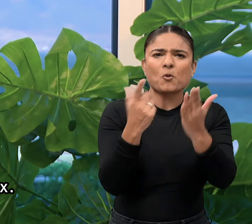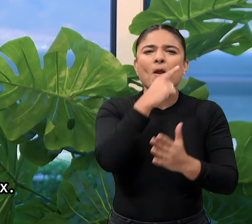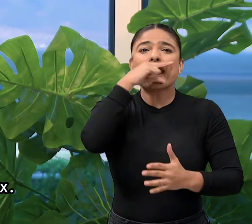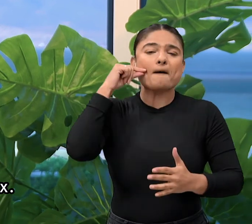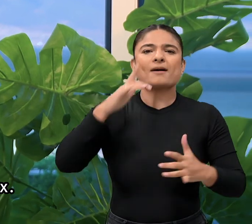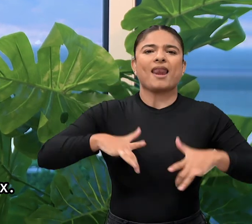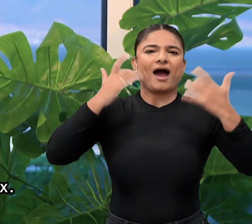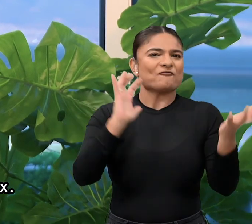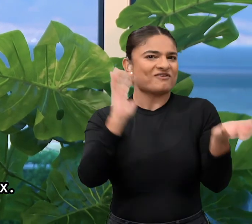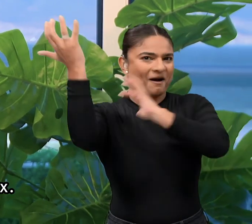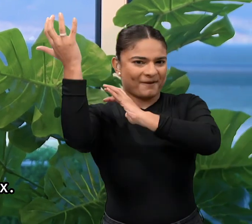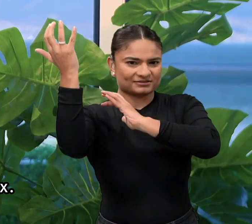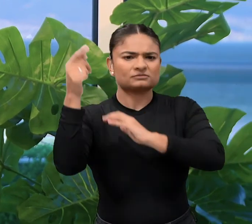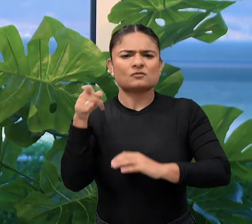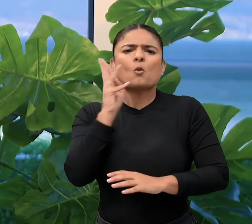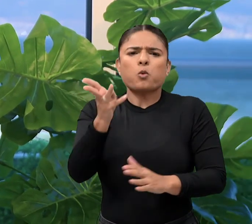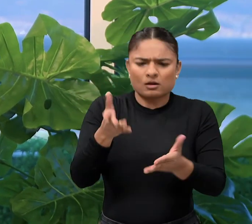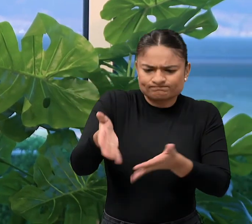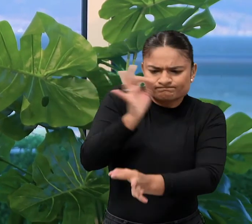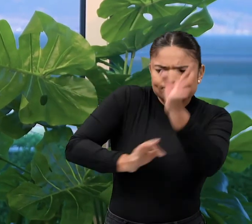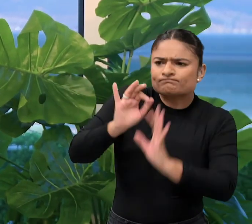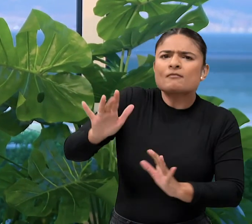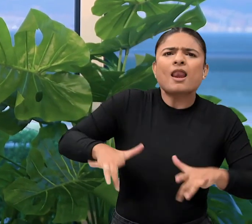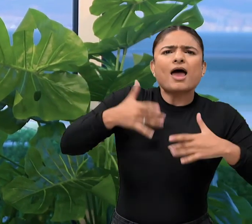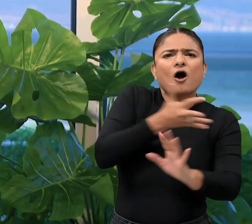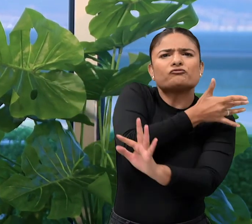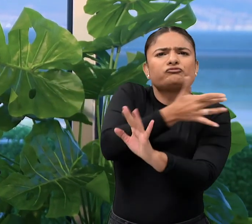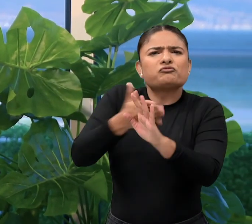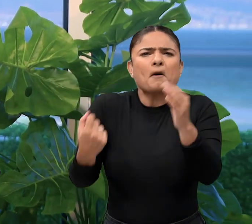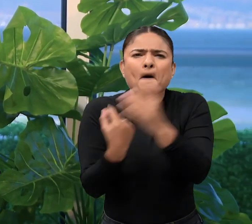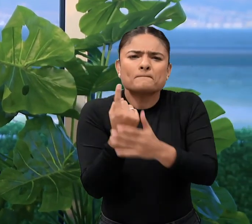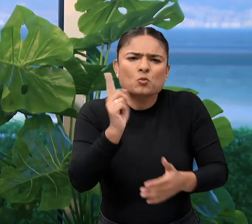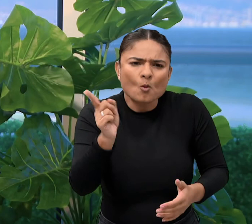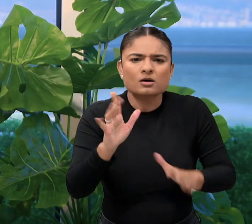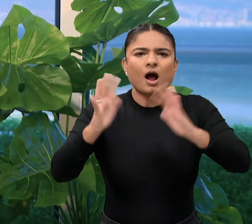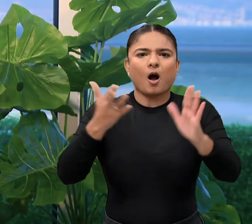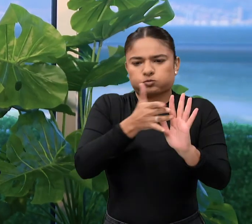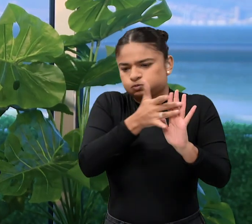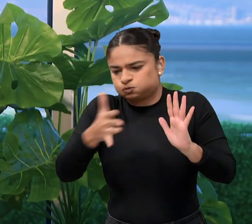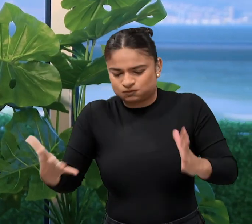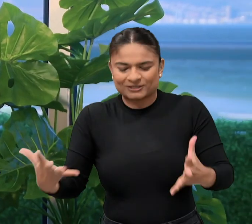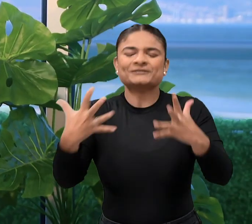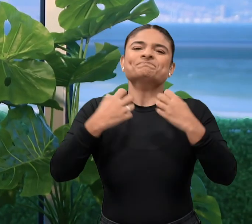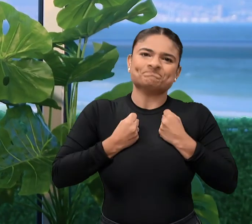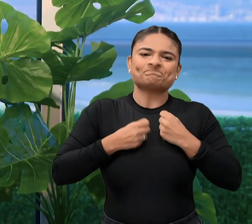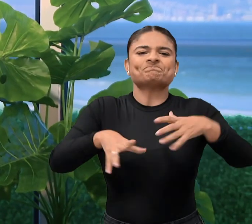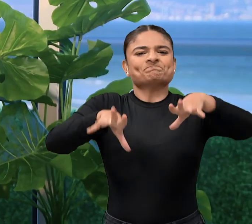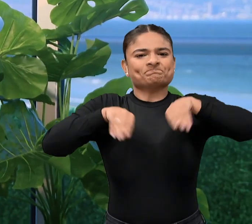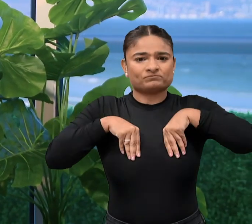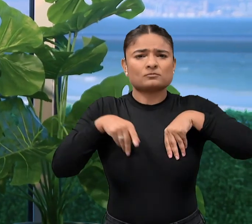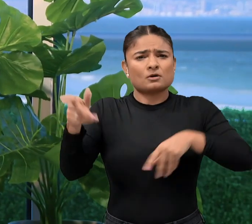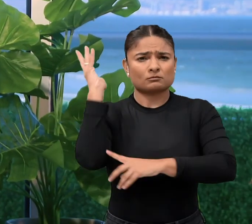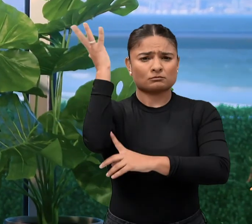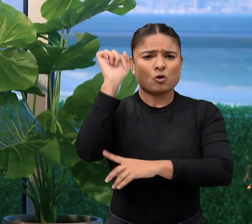van haar boek My Life Climax. Die boek neem ons deur haar kinderjare en haar reis na selfontdekking. Sy skryf oor